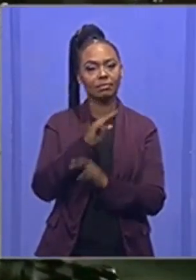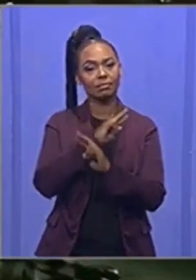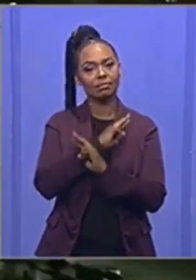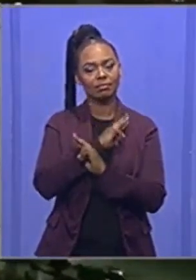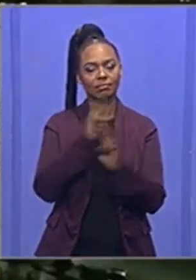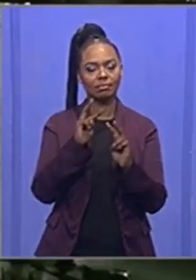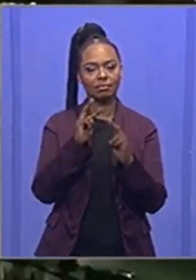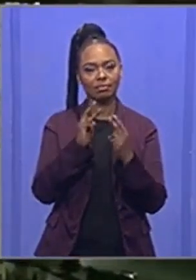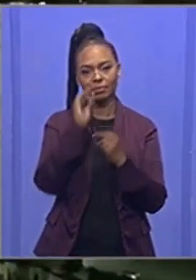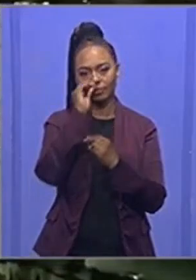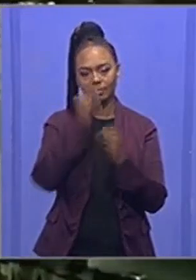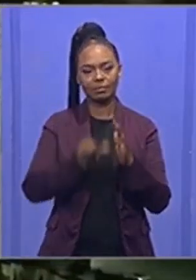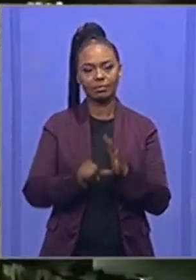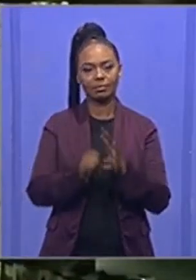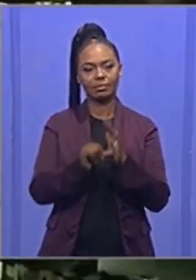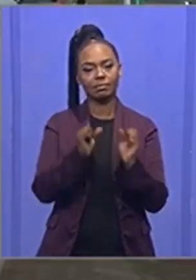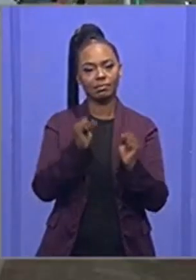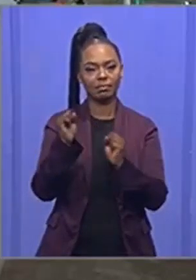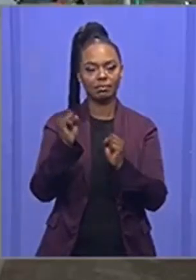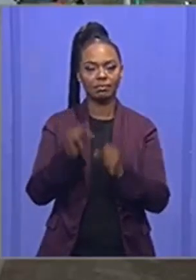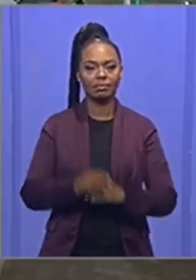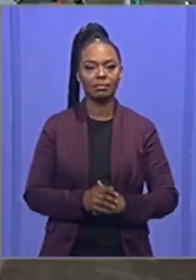mmogo ka tshedimosetso.